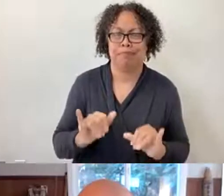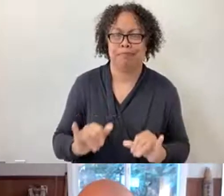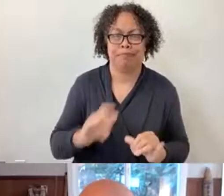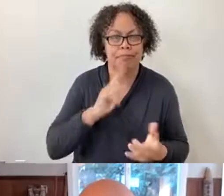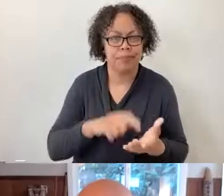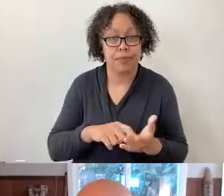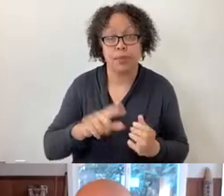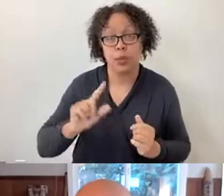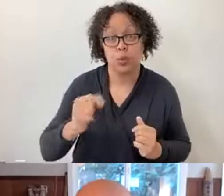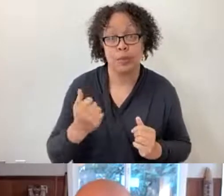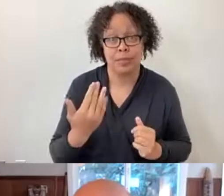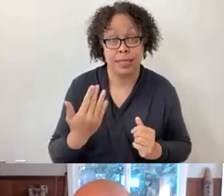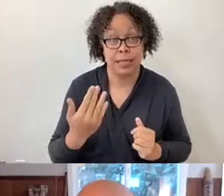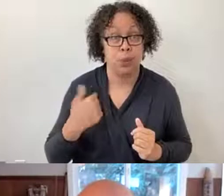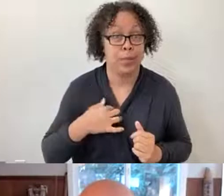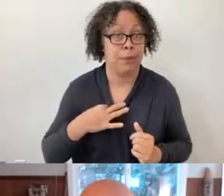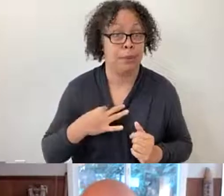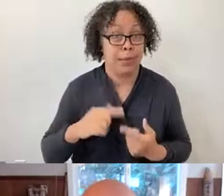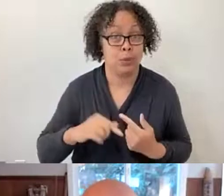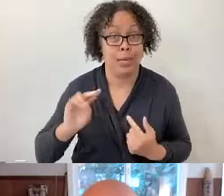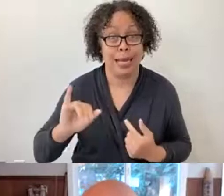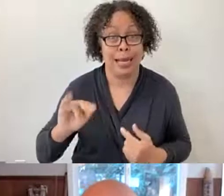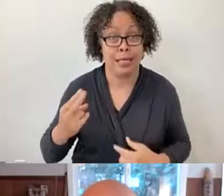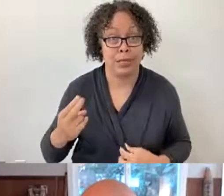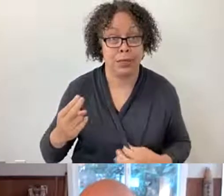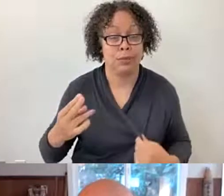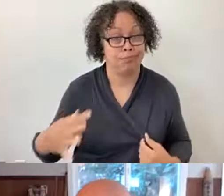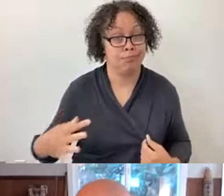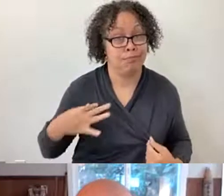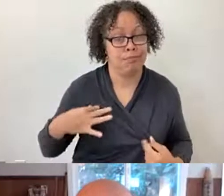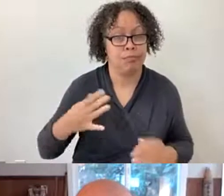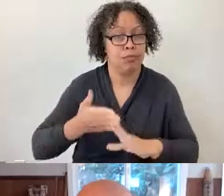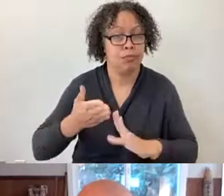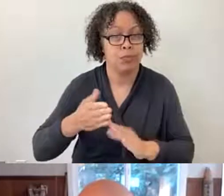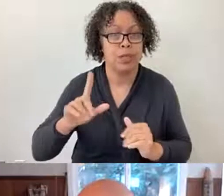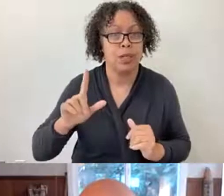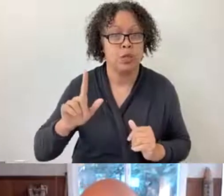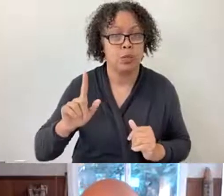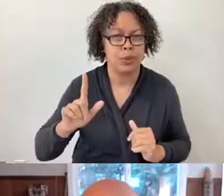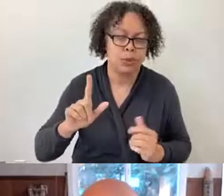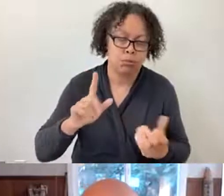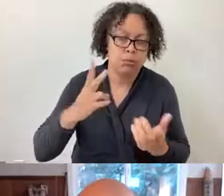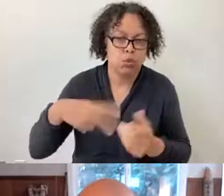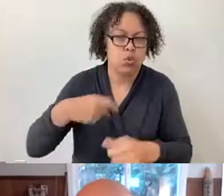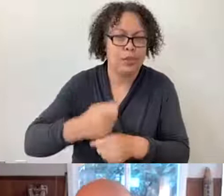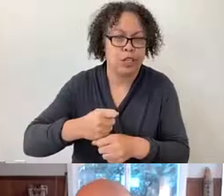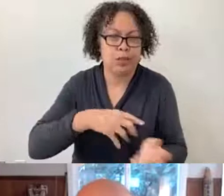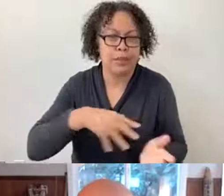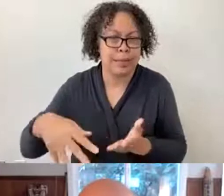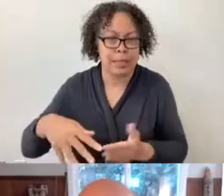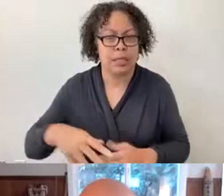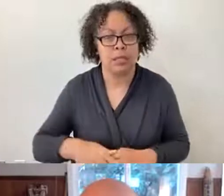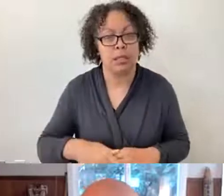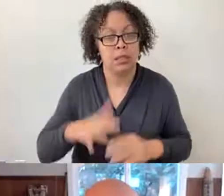2015, we put in an application to the NIH to conduct an R21 two-year study of